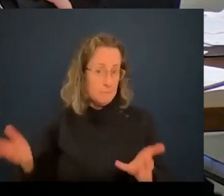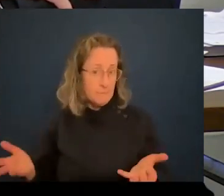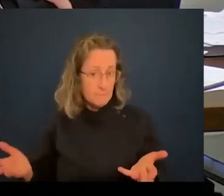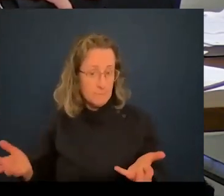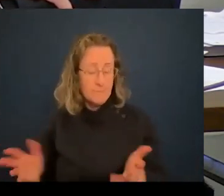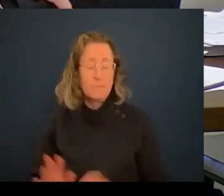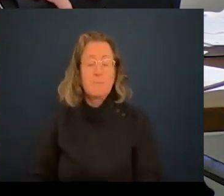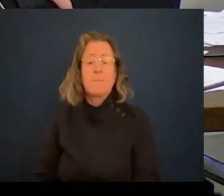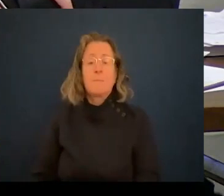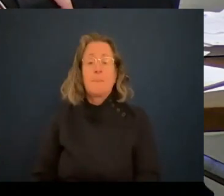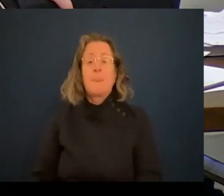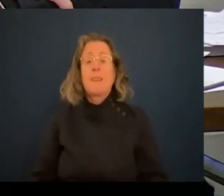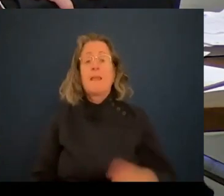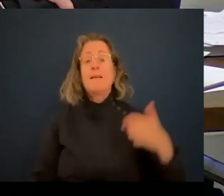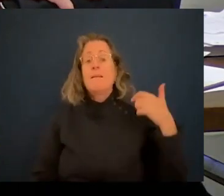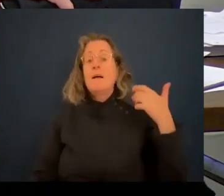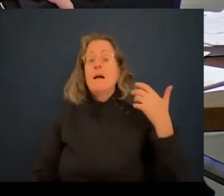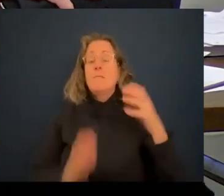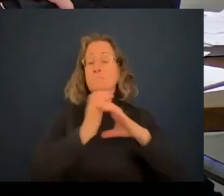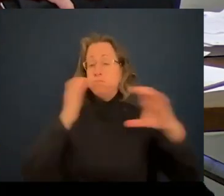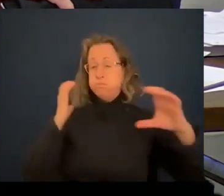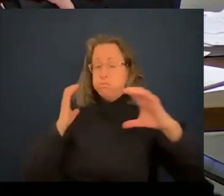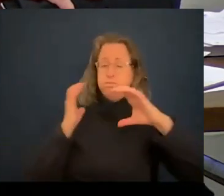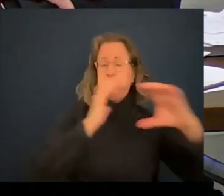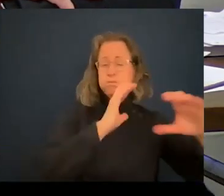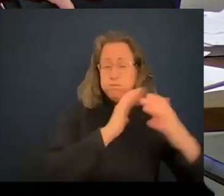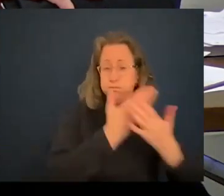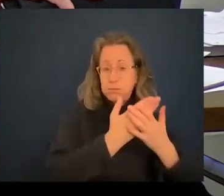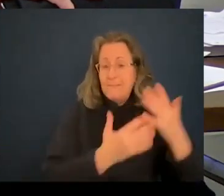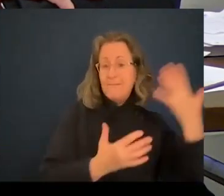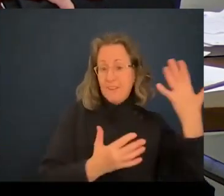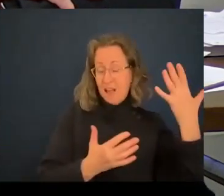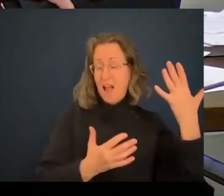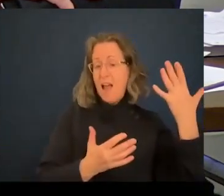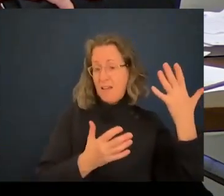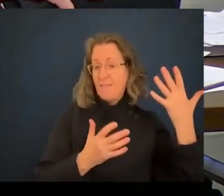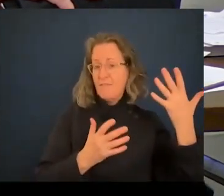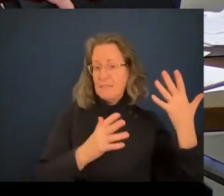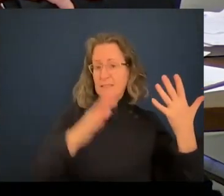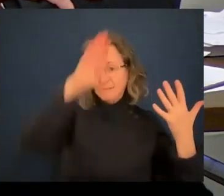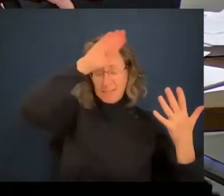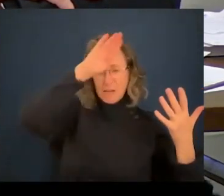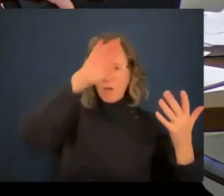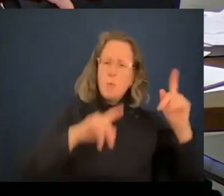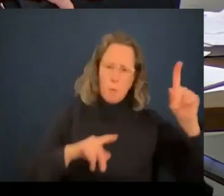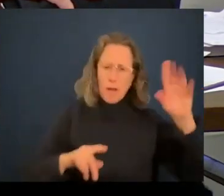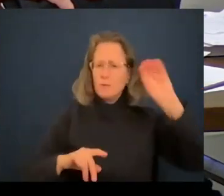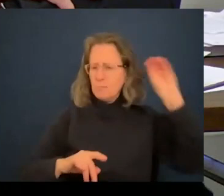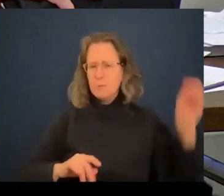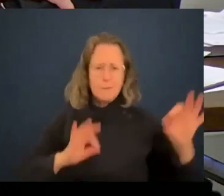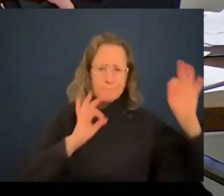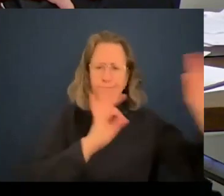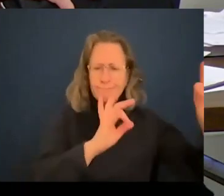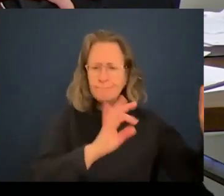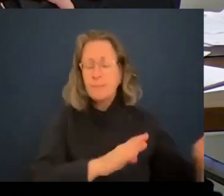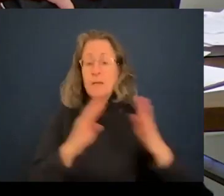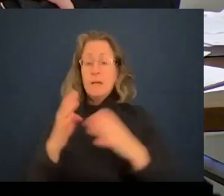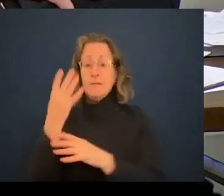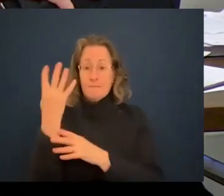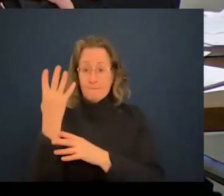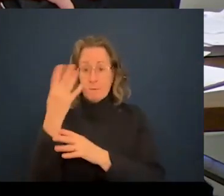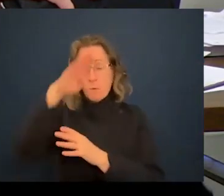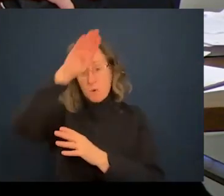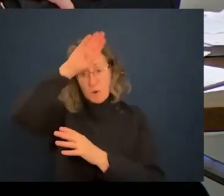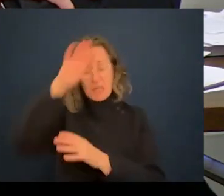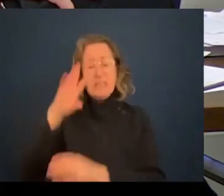the five-person engine company was able to accomplish that 100 of them a four-person engine company could do it